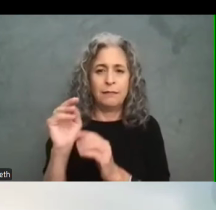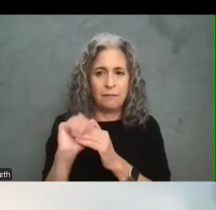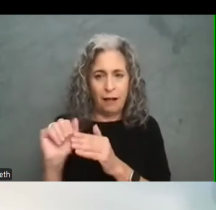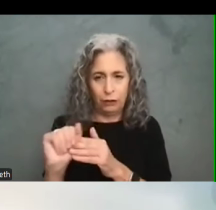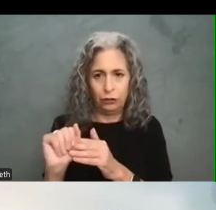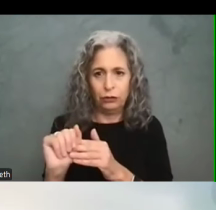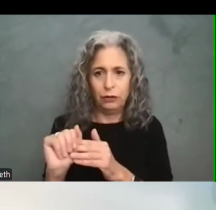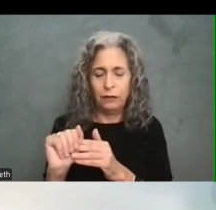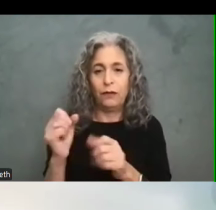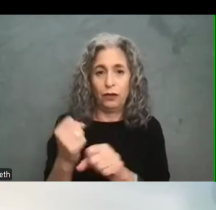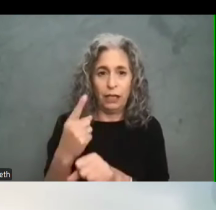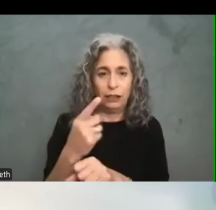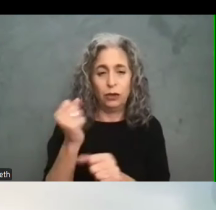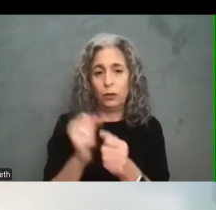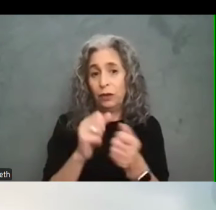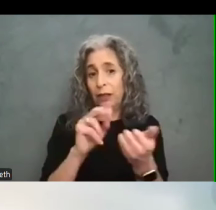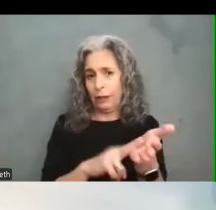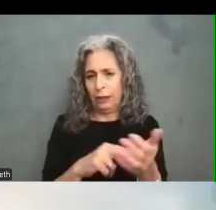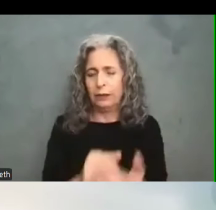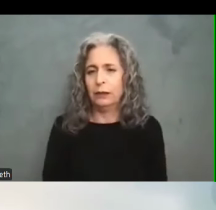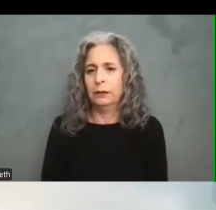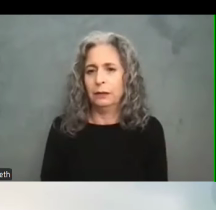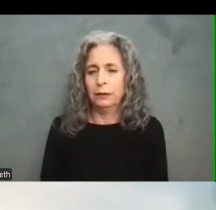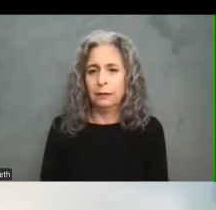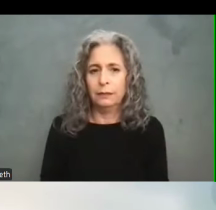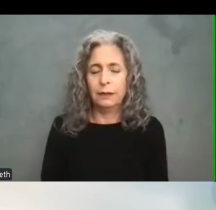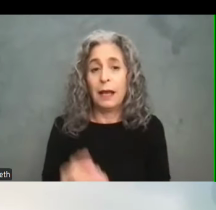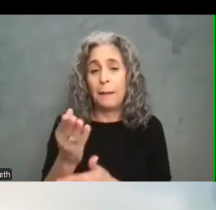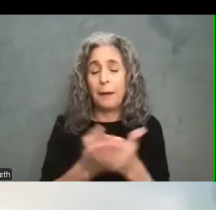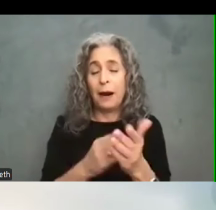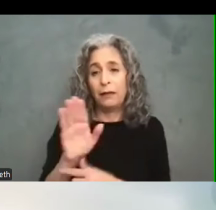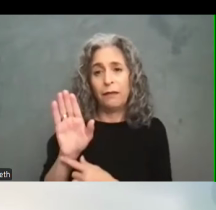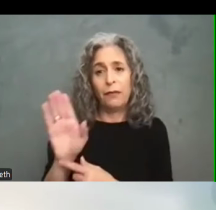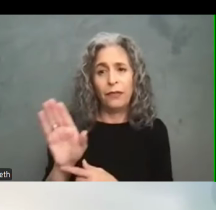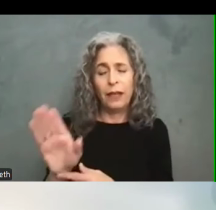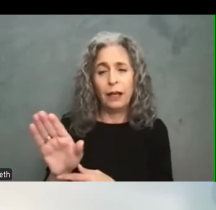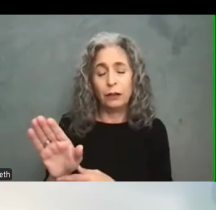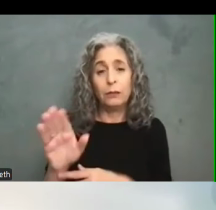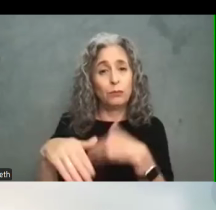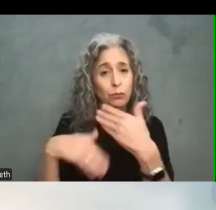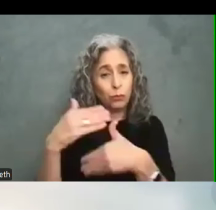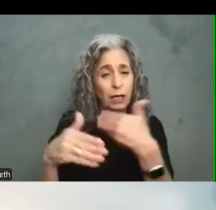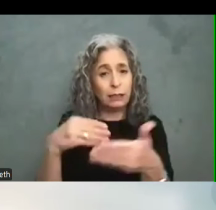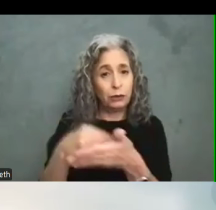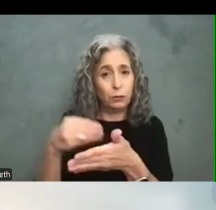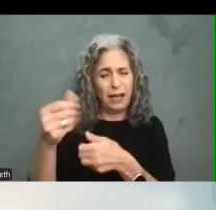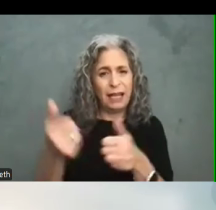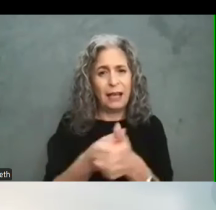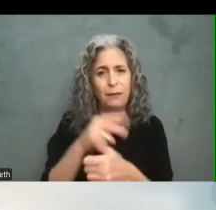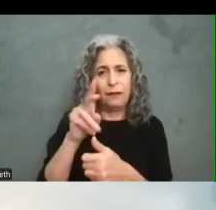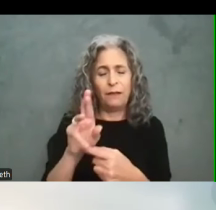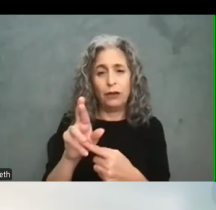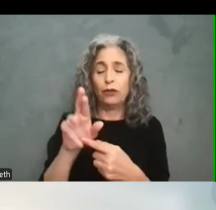on their next CMS contract. So as part of their procurement process, each vendor is